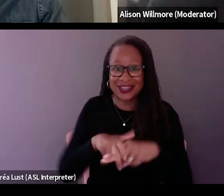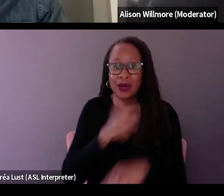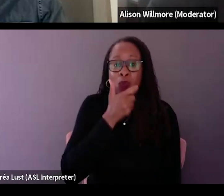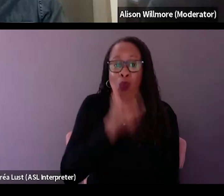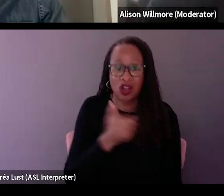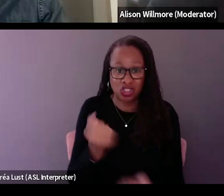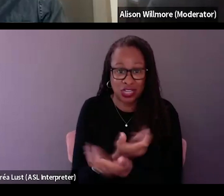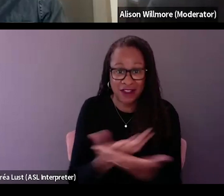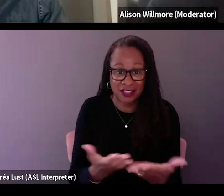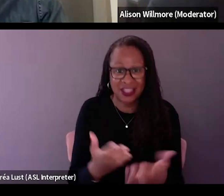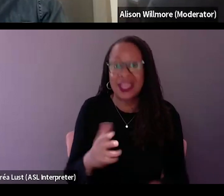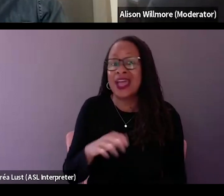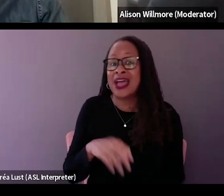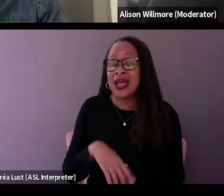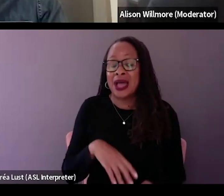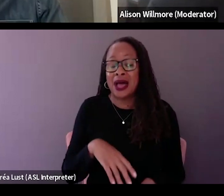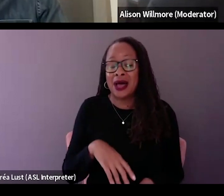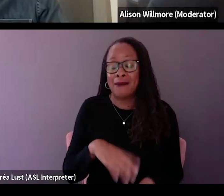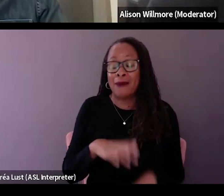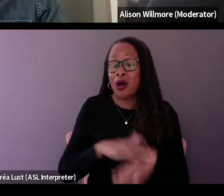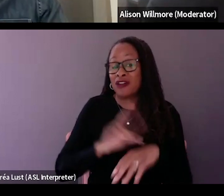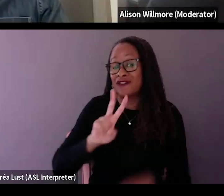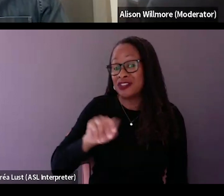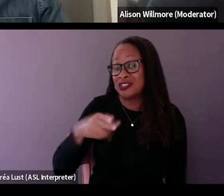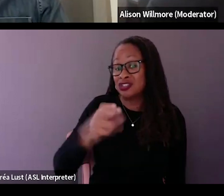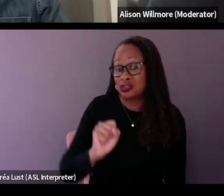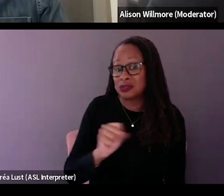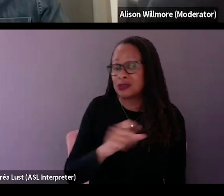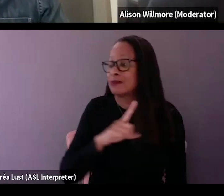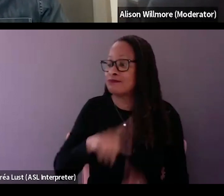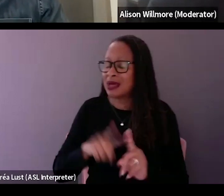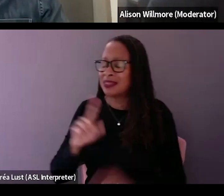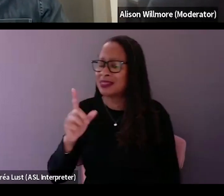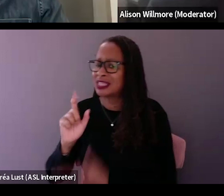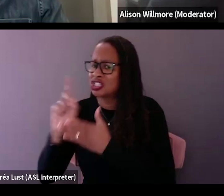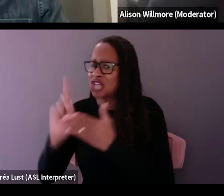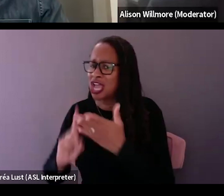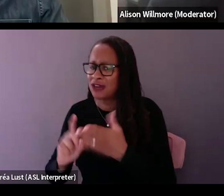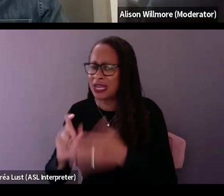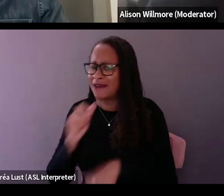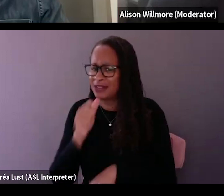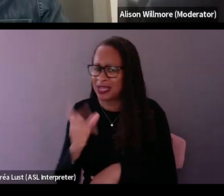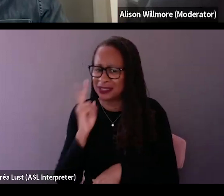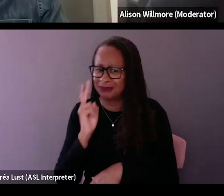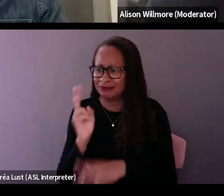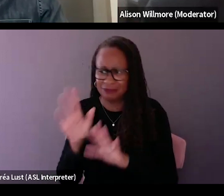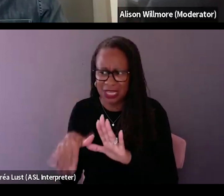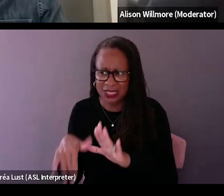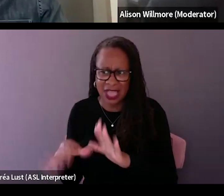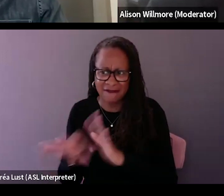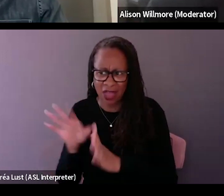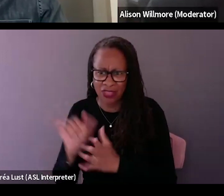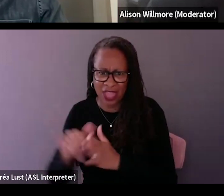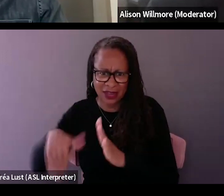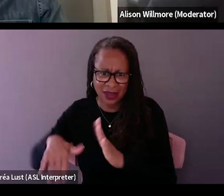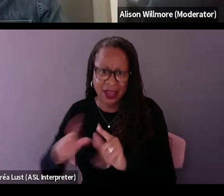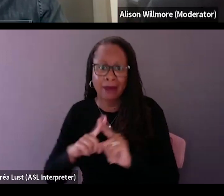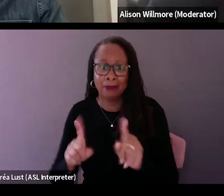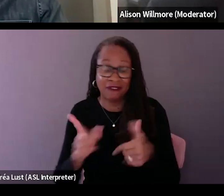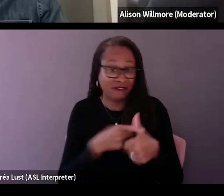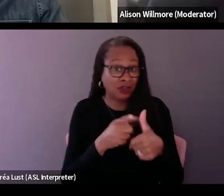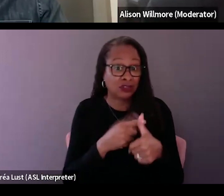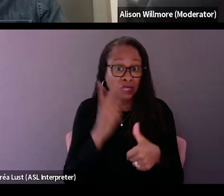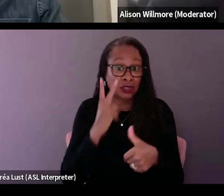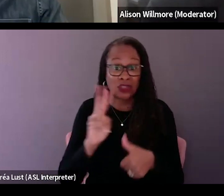seeing a lot of paperwork throughout her house. And so we watched as many tapes as possible. The first trip, Brandon,